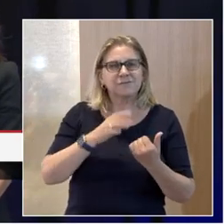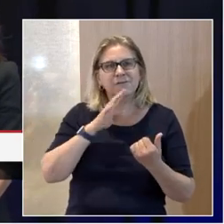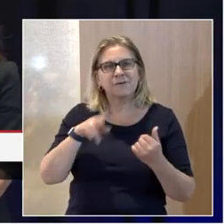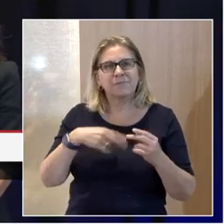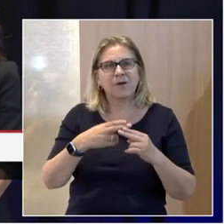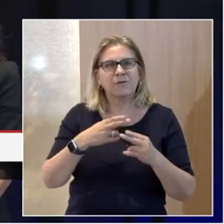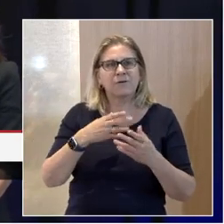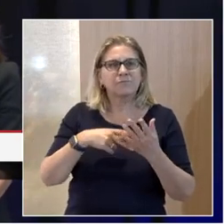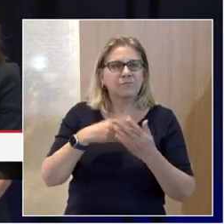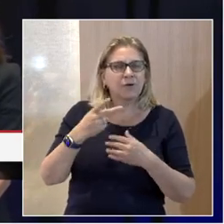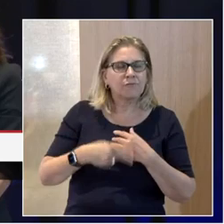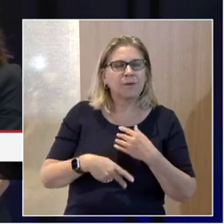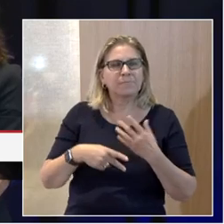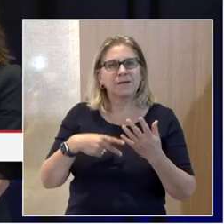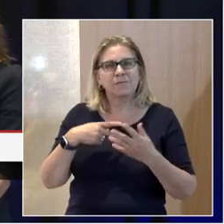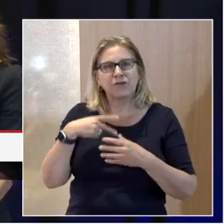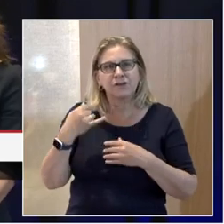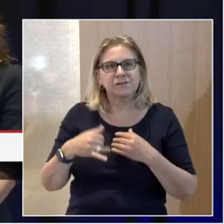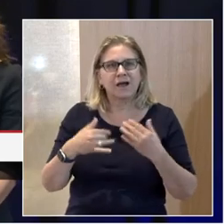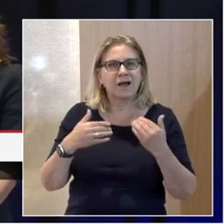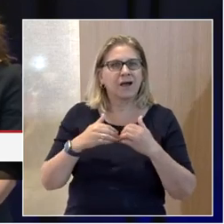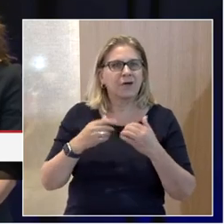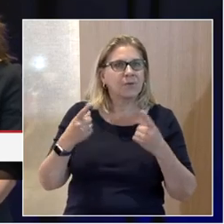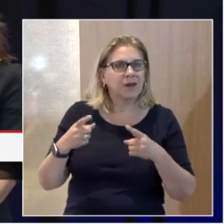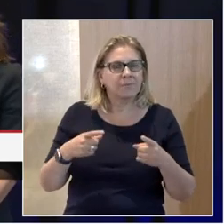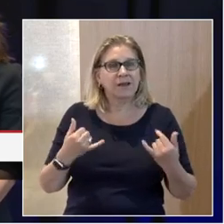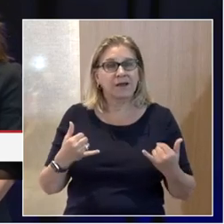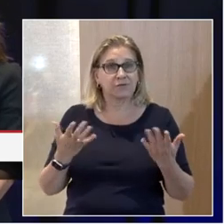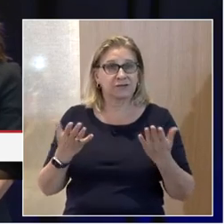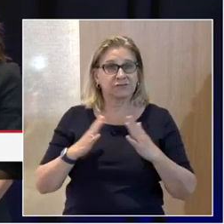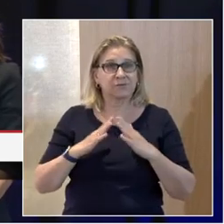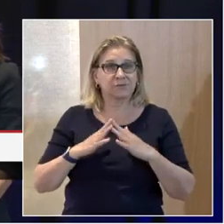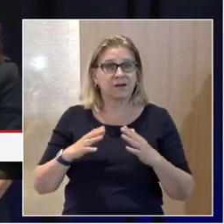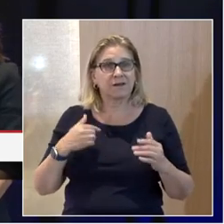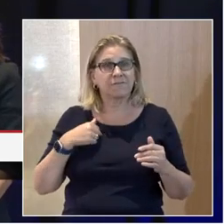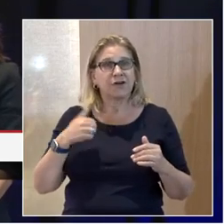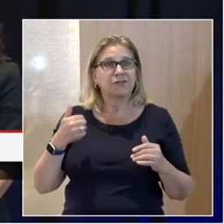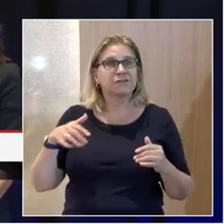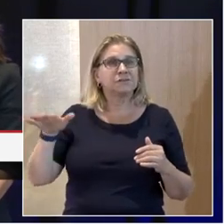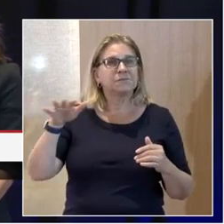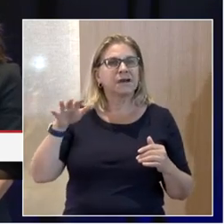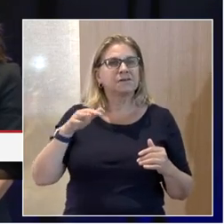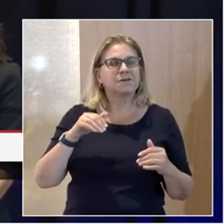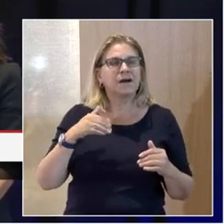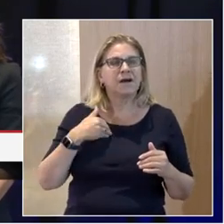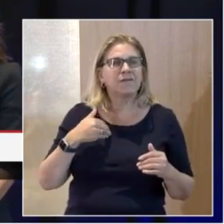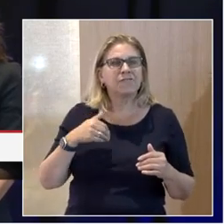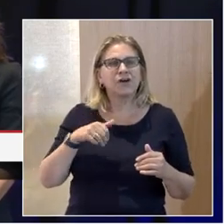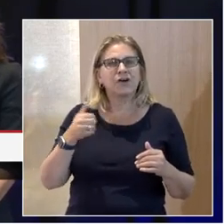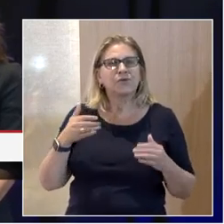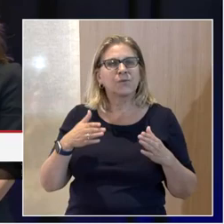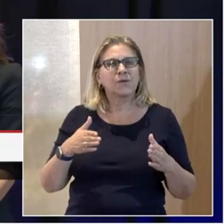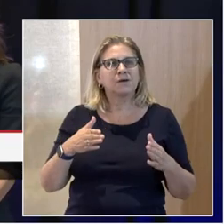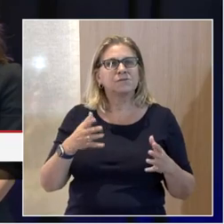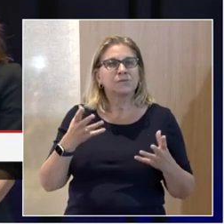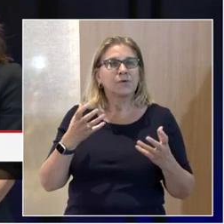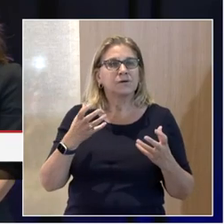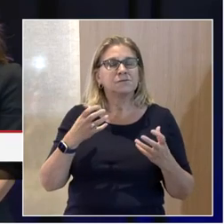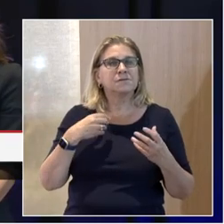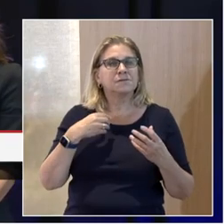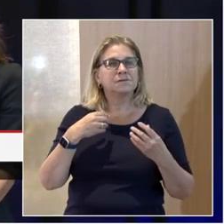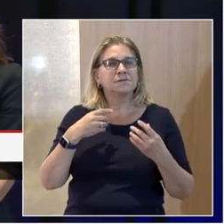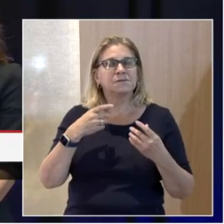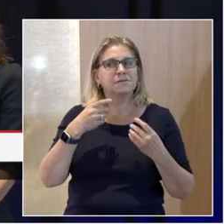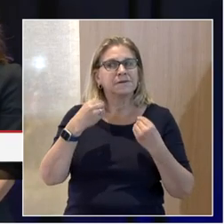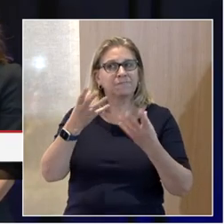with respect to downtown. There's also some spaces if you want other ways to give your feedback. Andrew mentioned the geographic specific feedback that you may